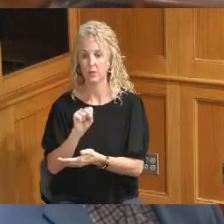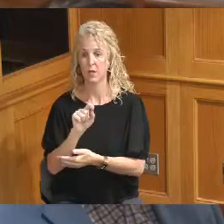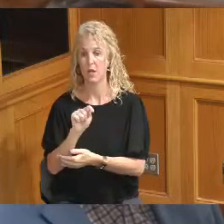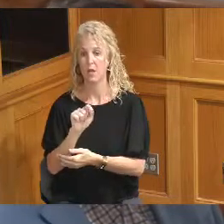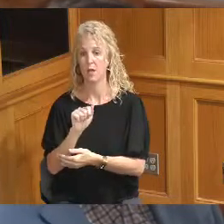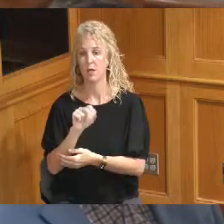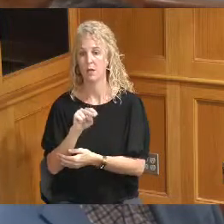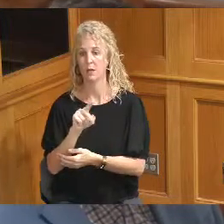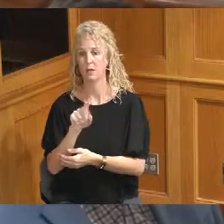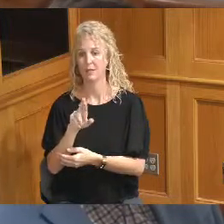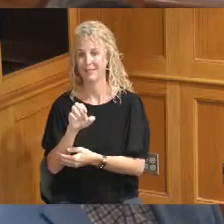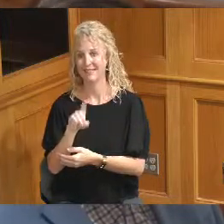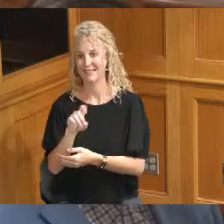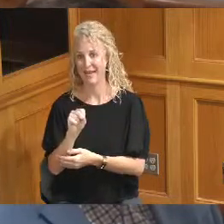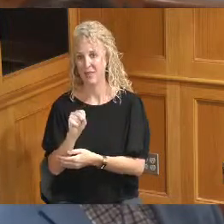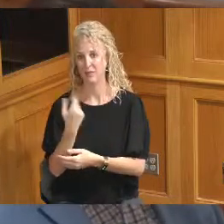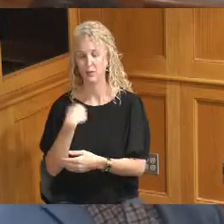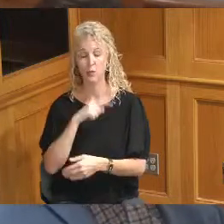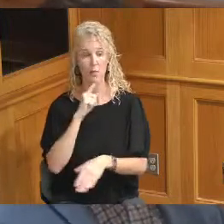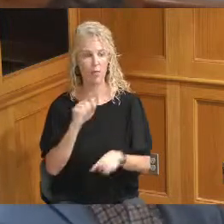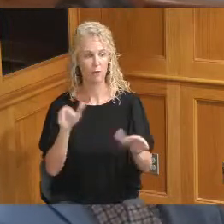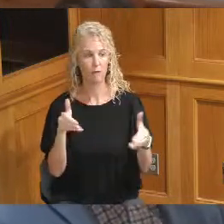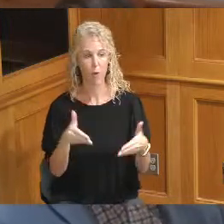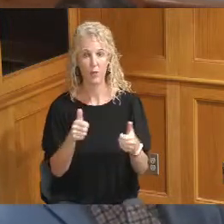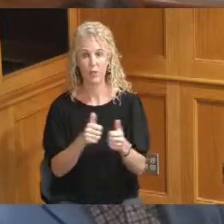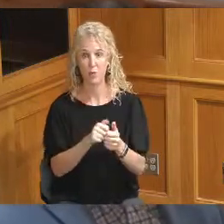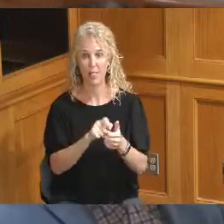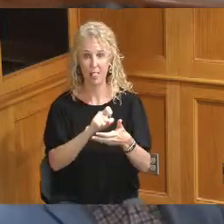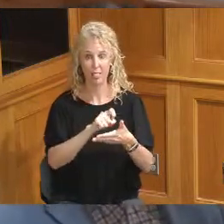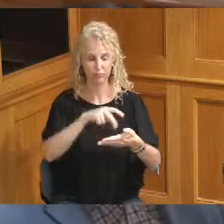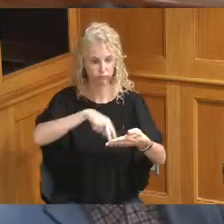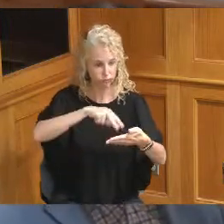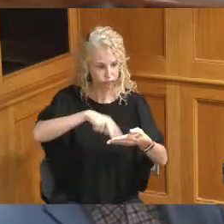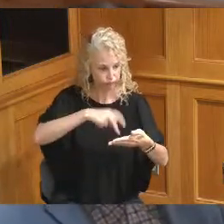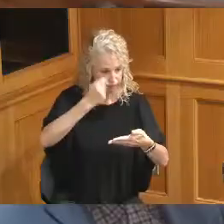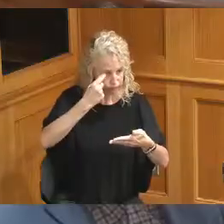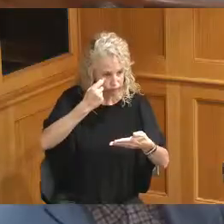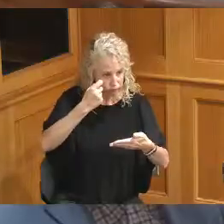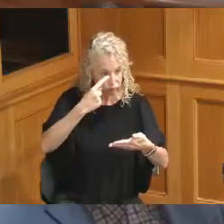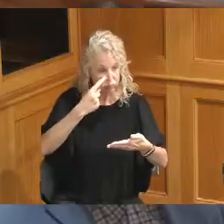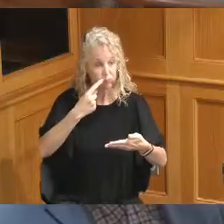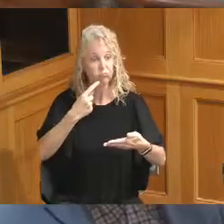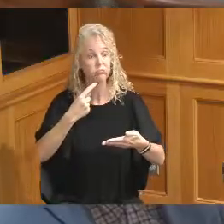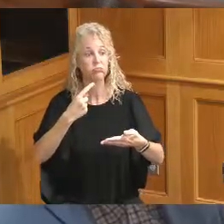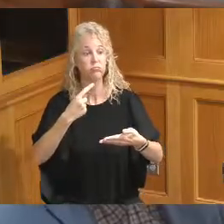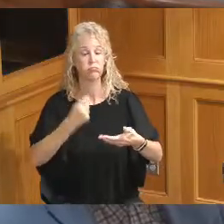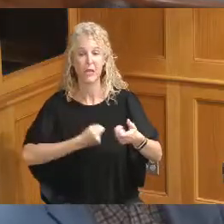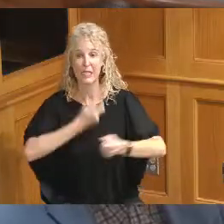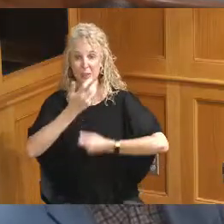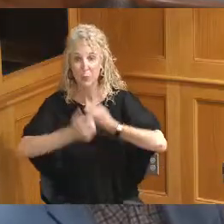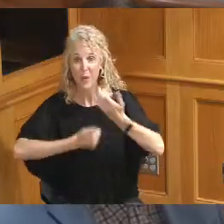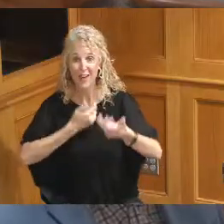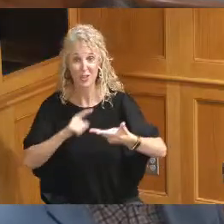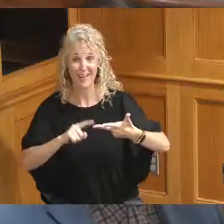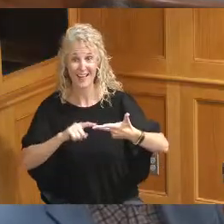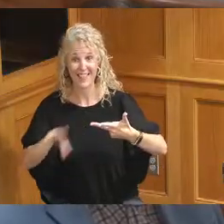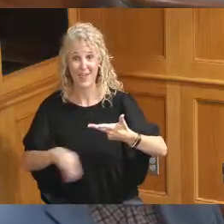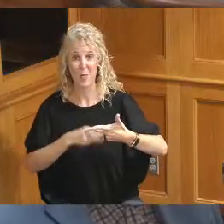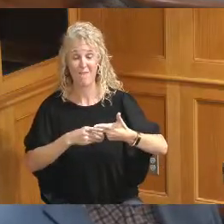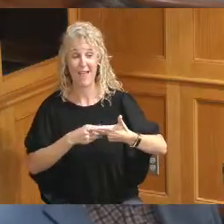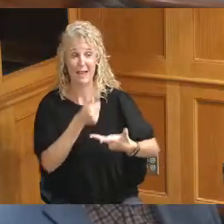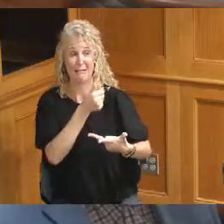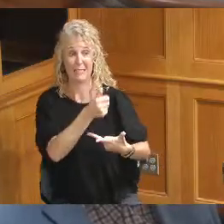all about just literacy, expression. There's even self-defense is a part of this. So we have someone